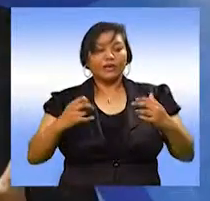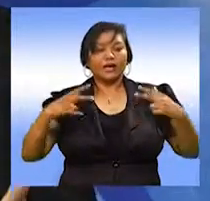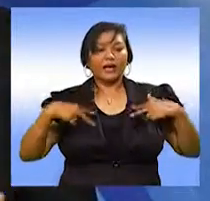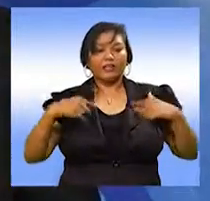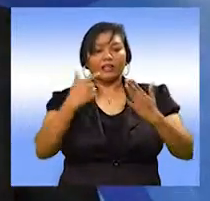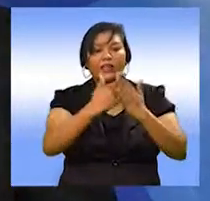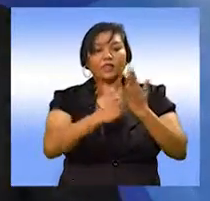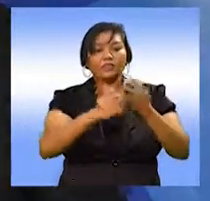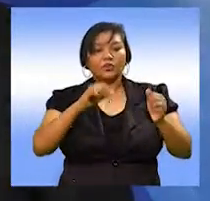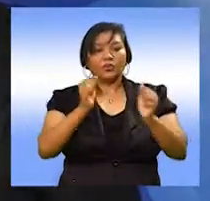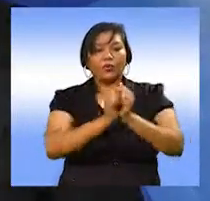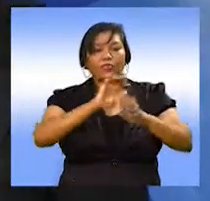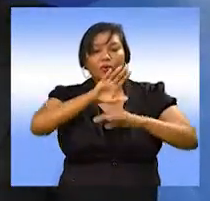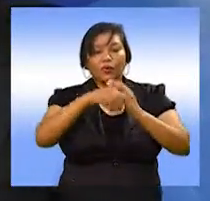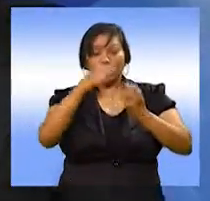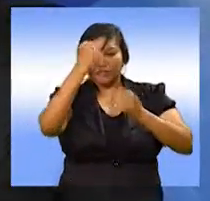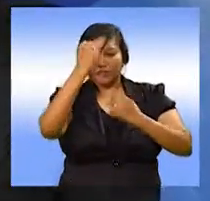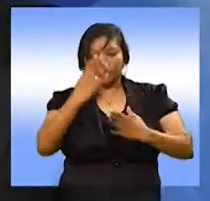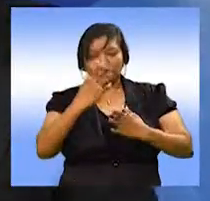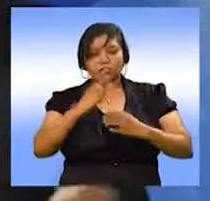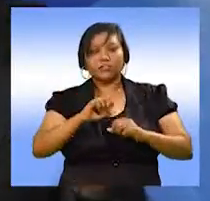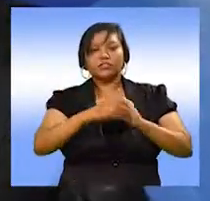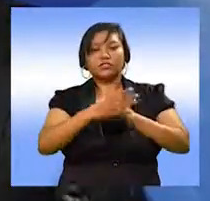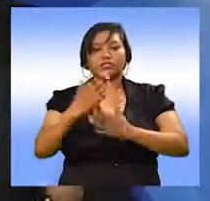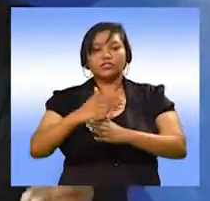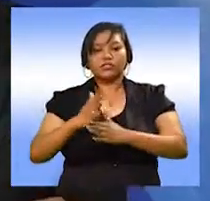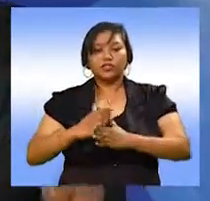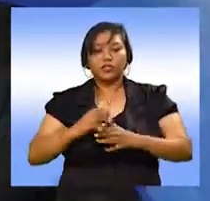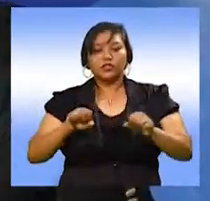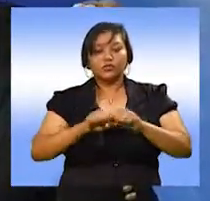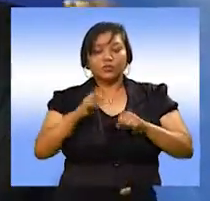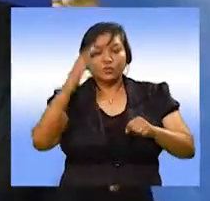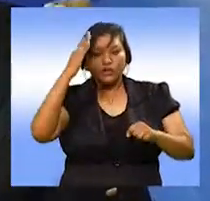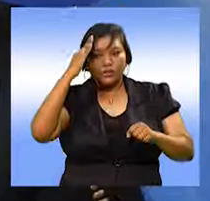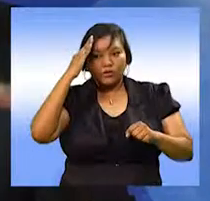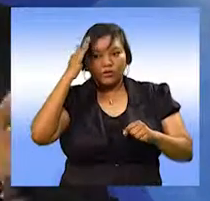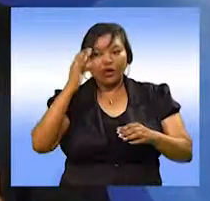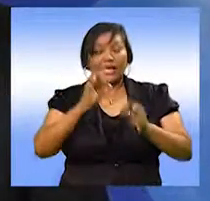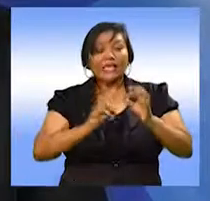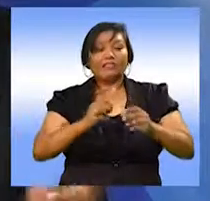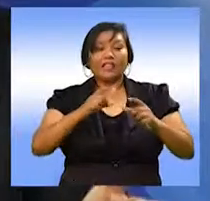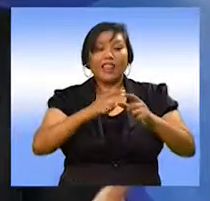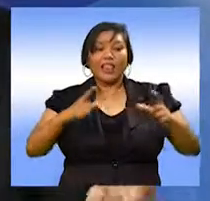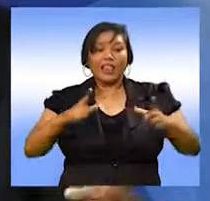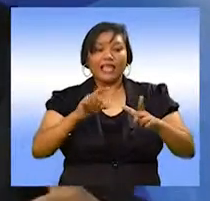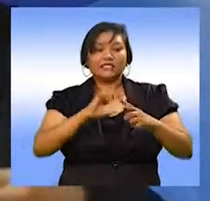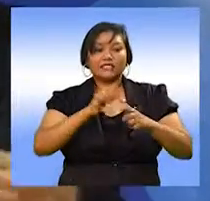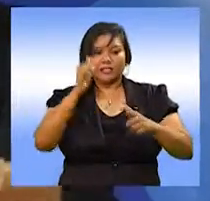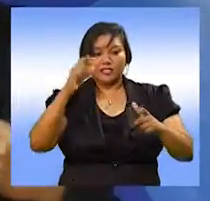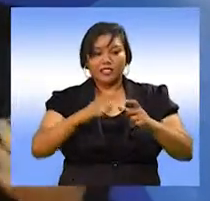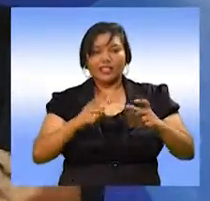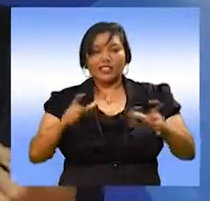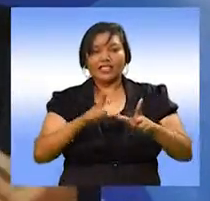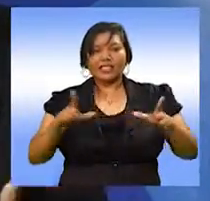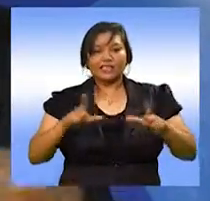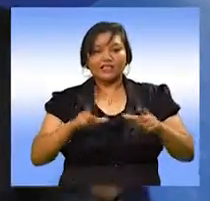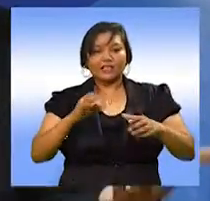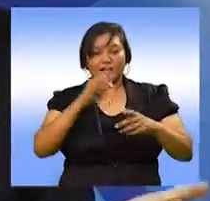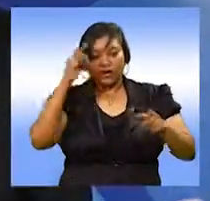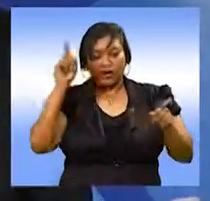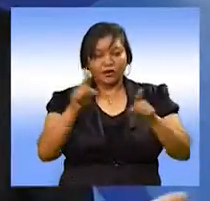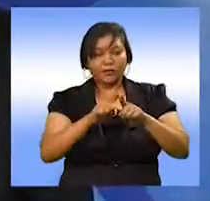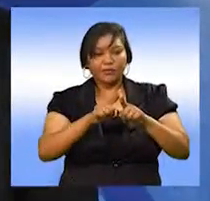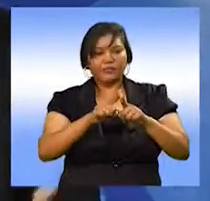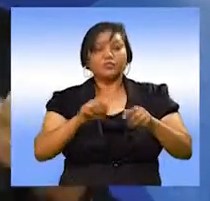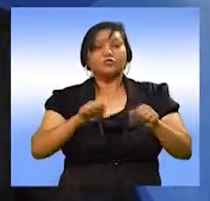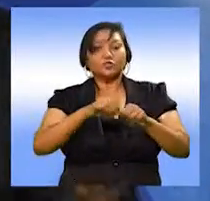with some understanding, if you like, of whether such content is properly authorized, where we have evidence, we would have seen